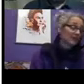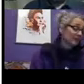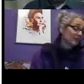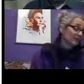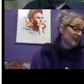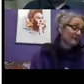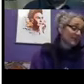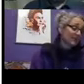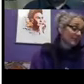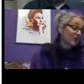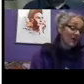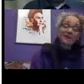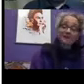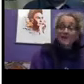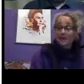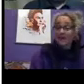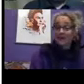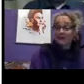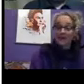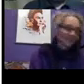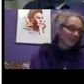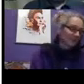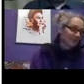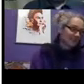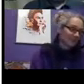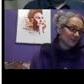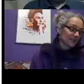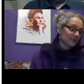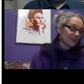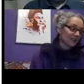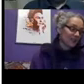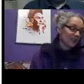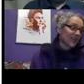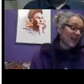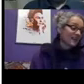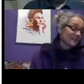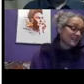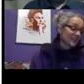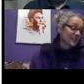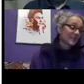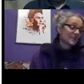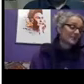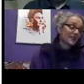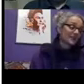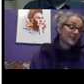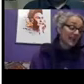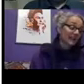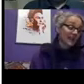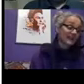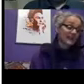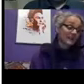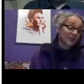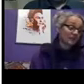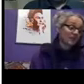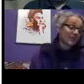difficulty moving around and you have poor health, you are going to face, obviously, social exclusion. And that's exacerbated by the lack